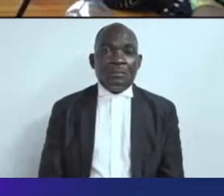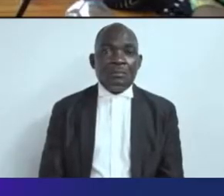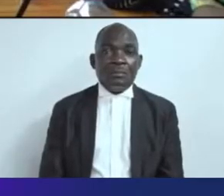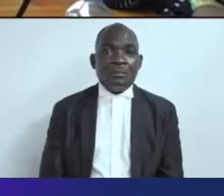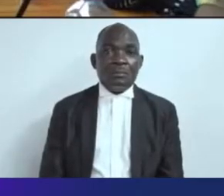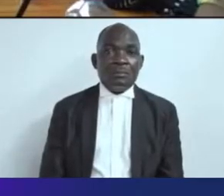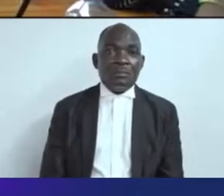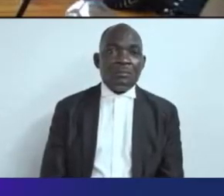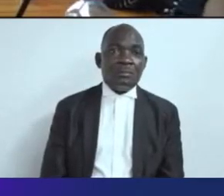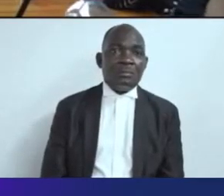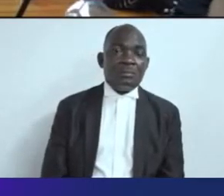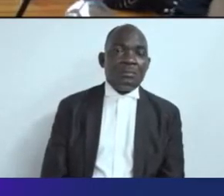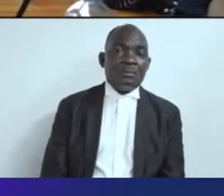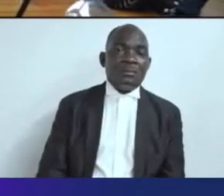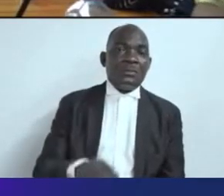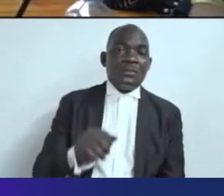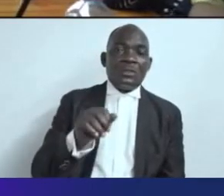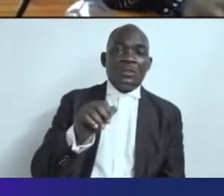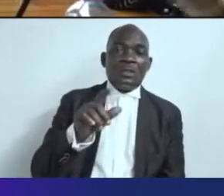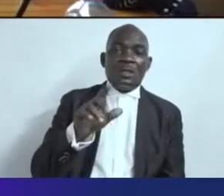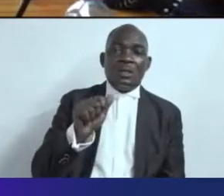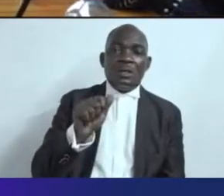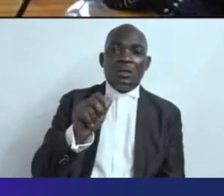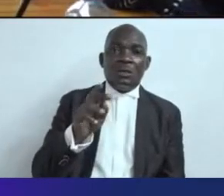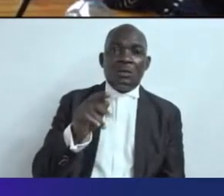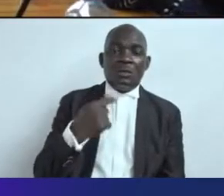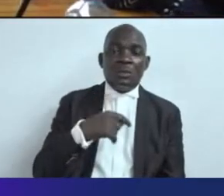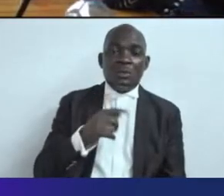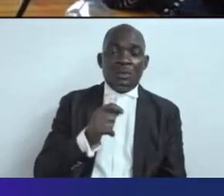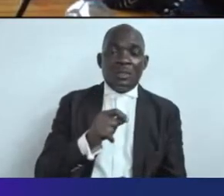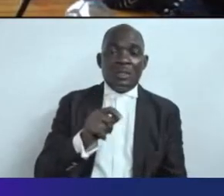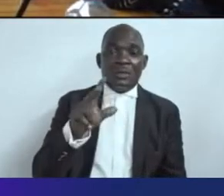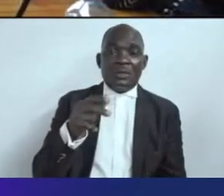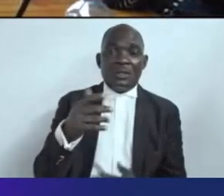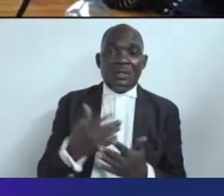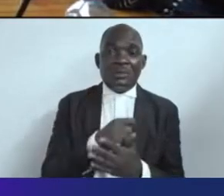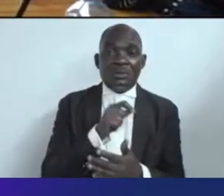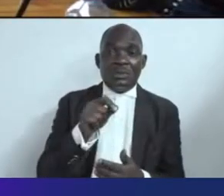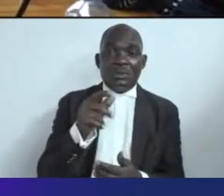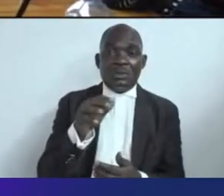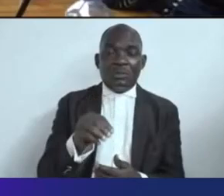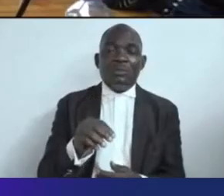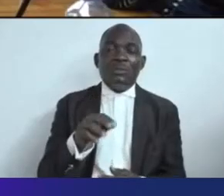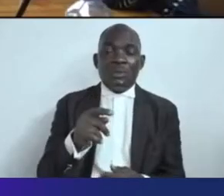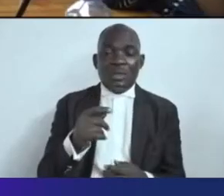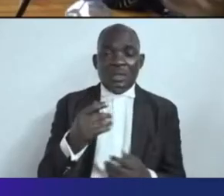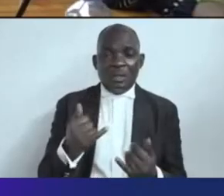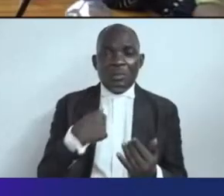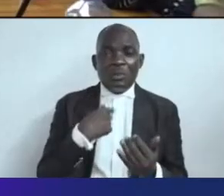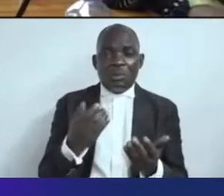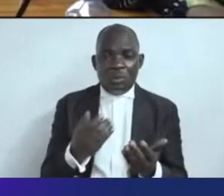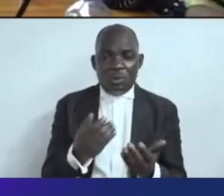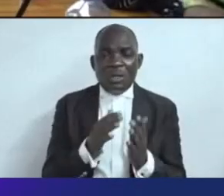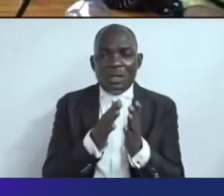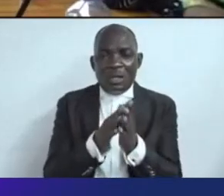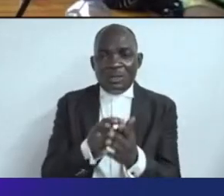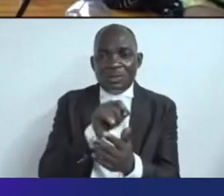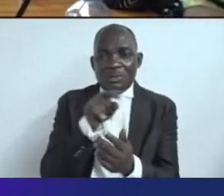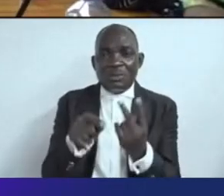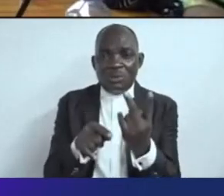Thank you very much. My name is Lord Nati. I write for trainnews.com. So, Governor, I would like to ask two